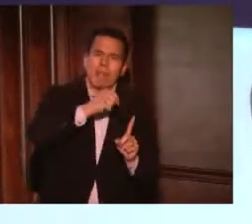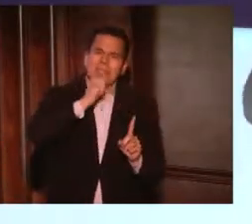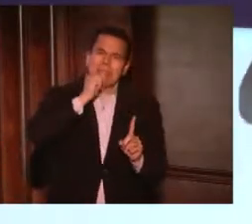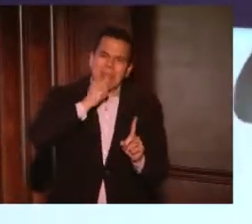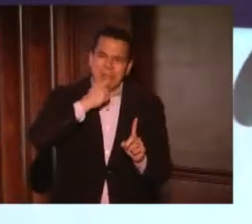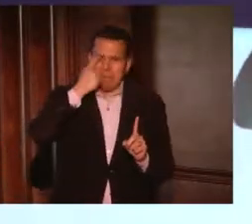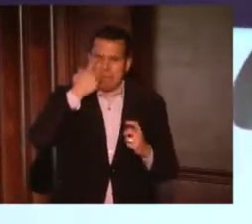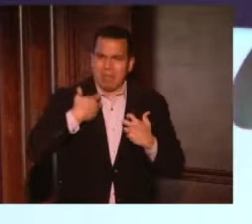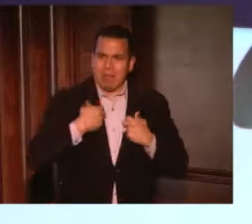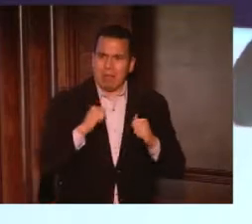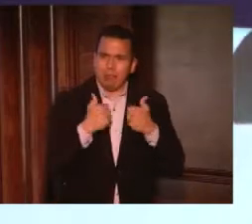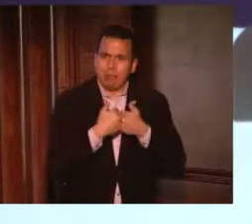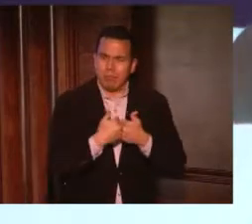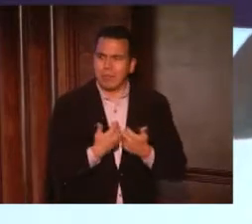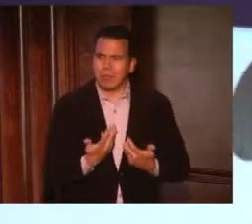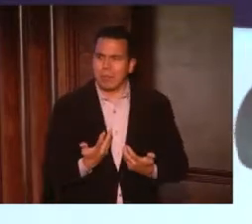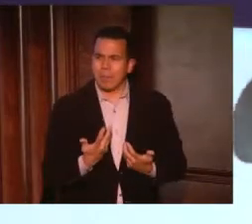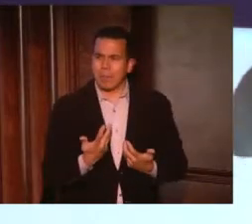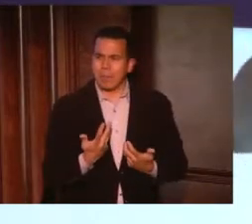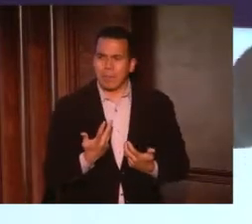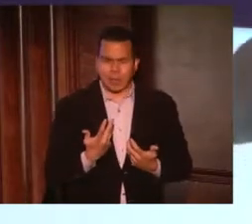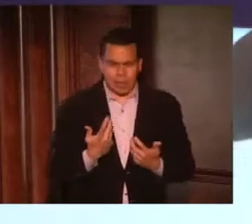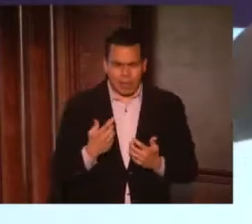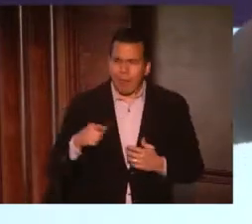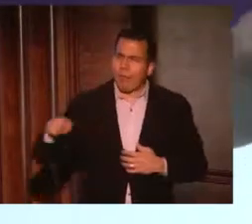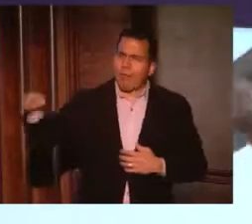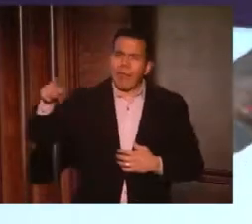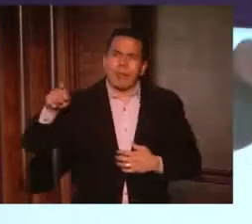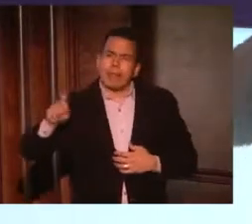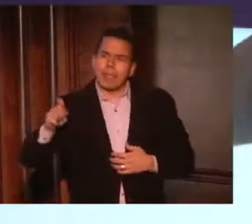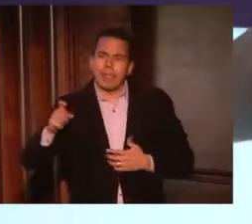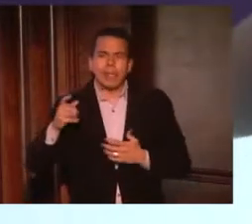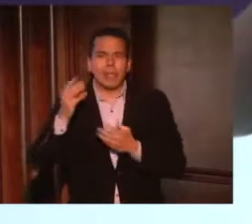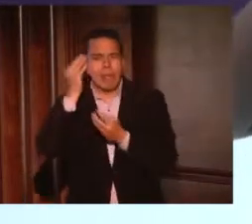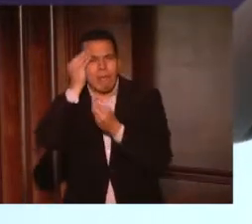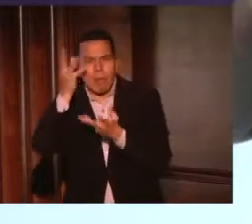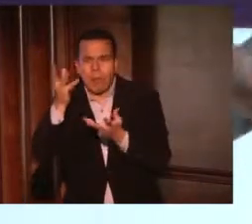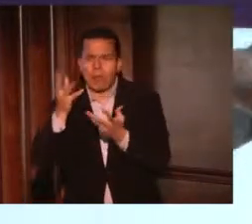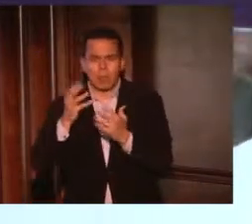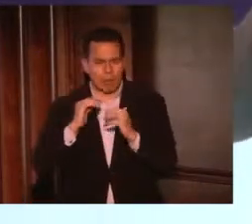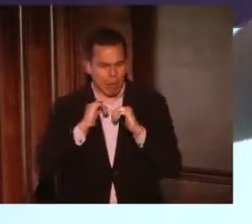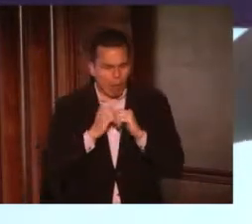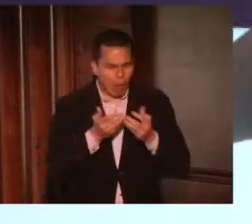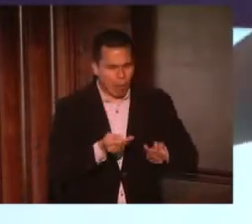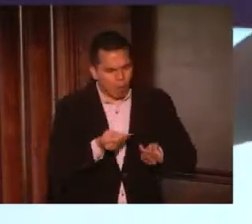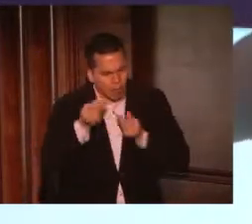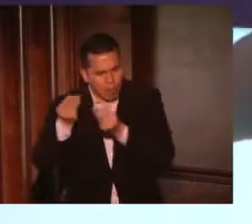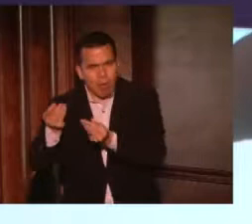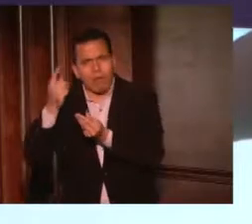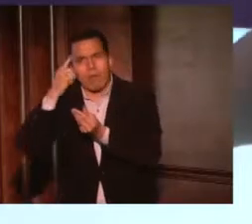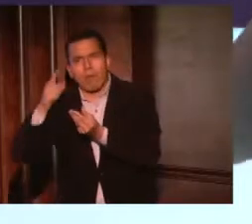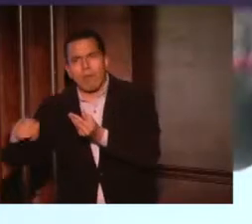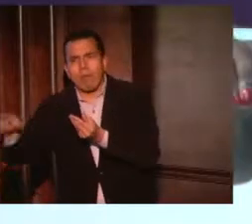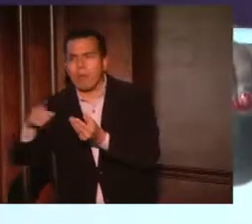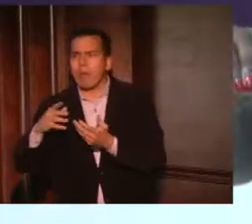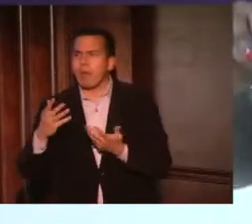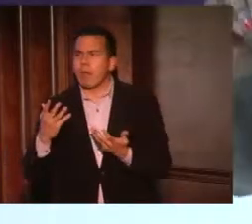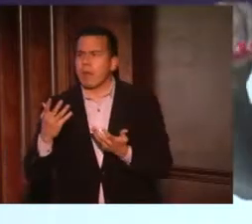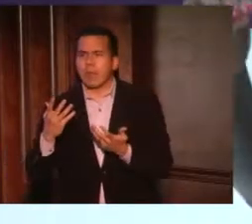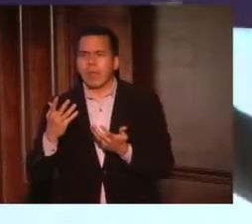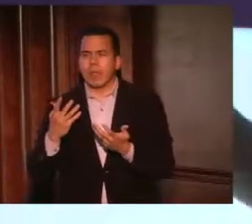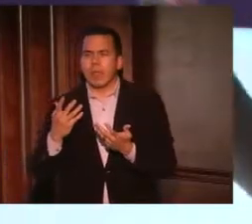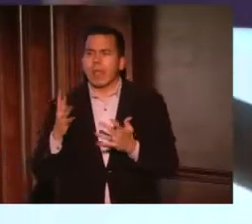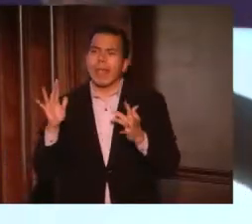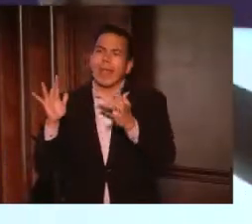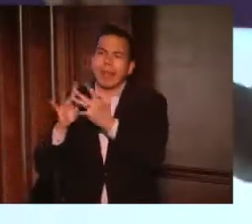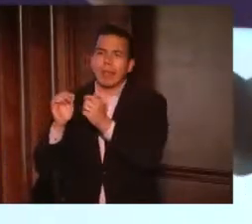these people be provided with proper information, proper skills, proper resources for